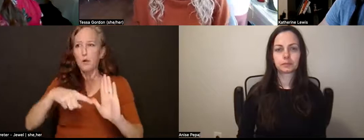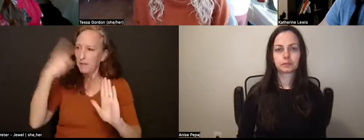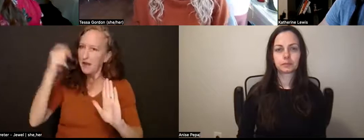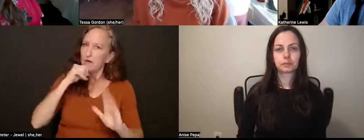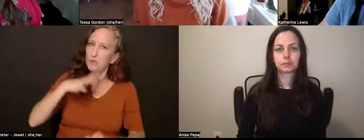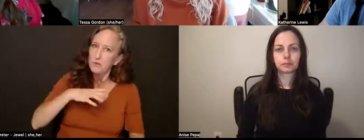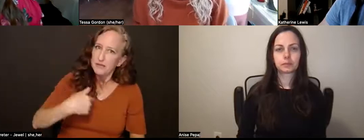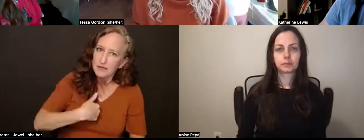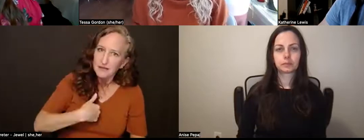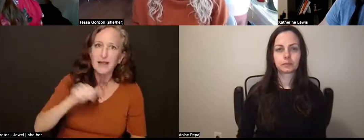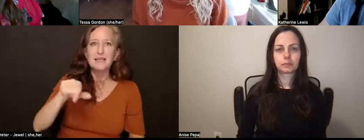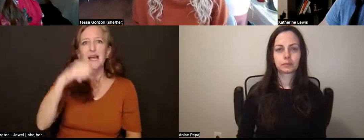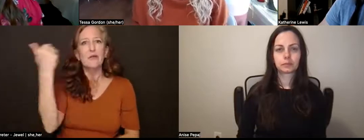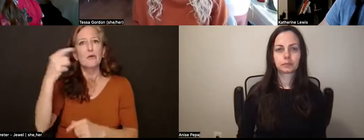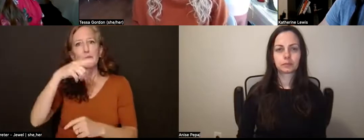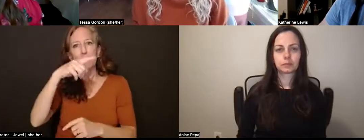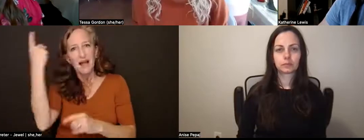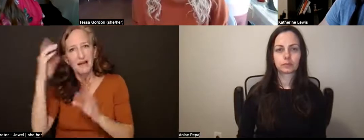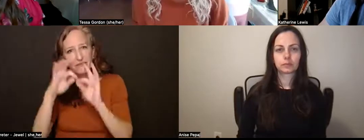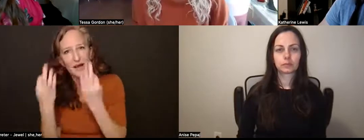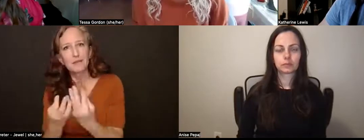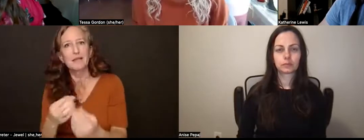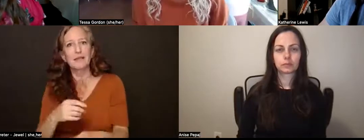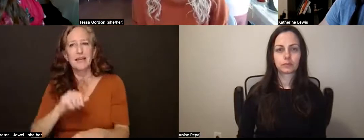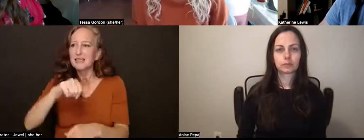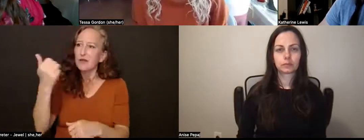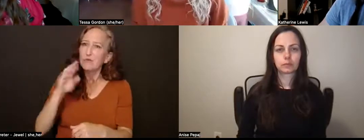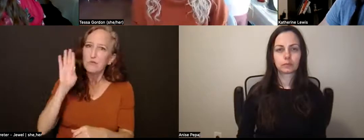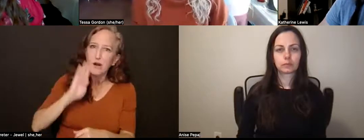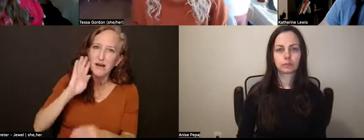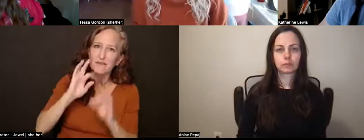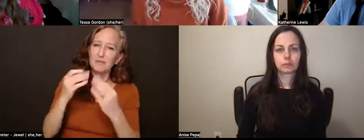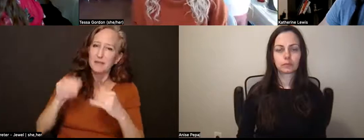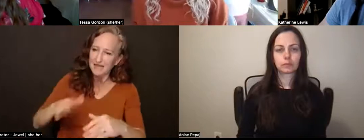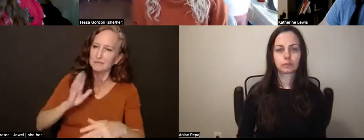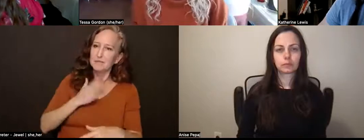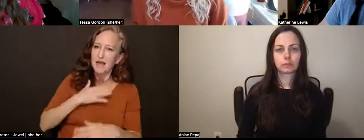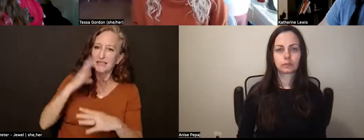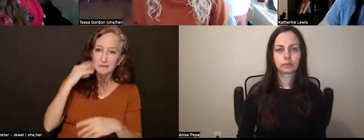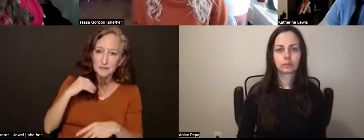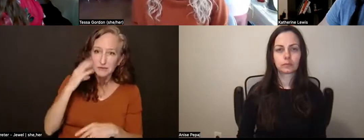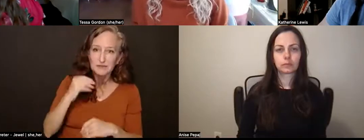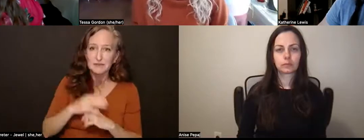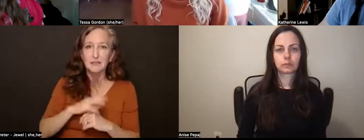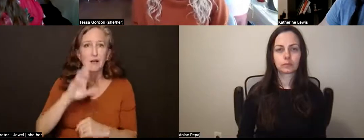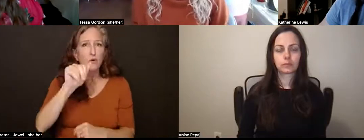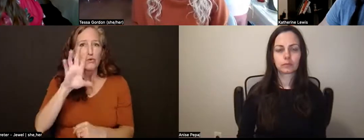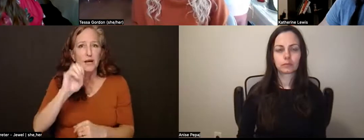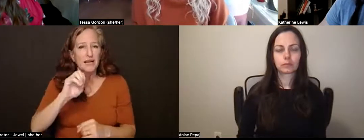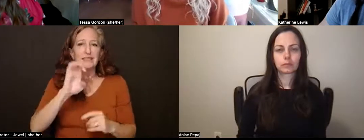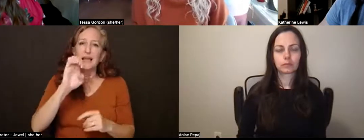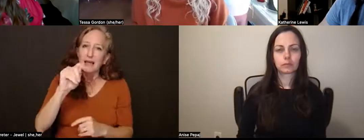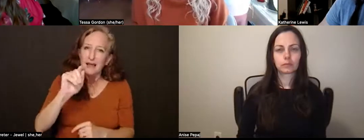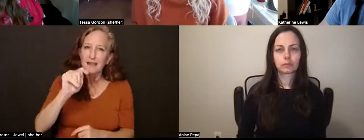another Black family, another brown family, that this is my experience too. And that although our races are different, our ethnicities